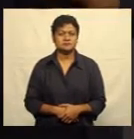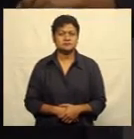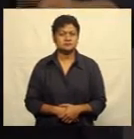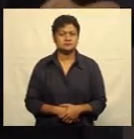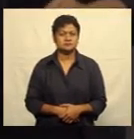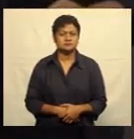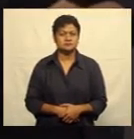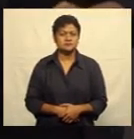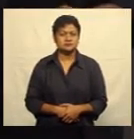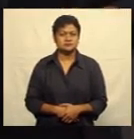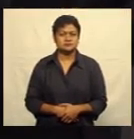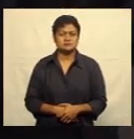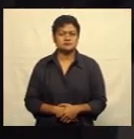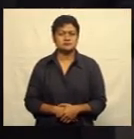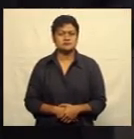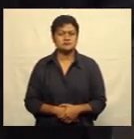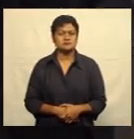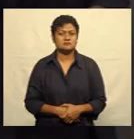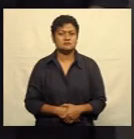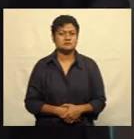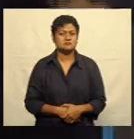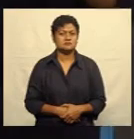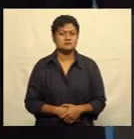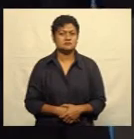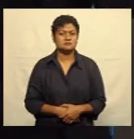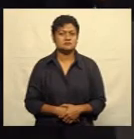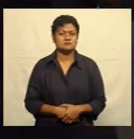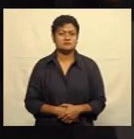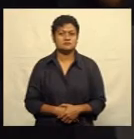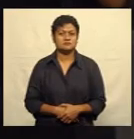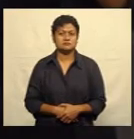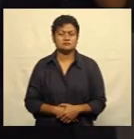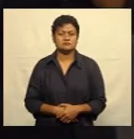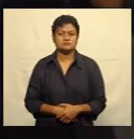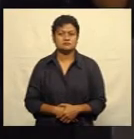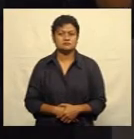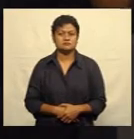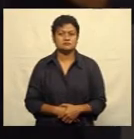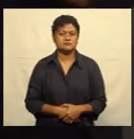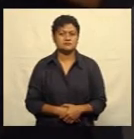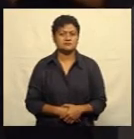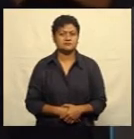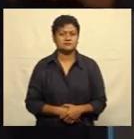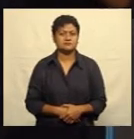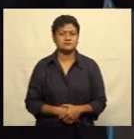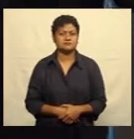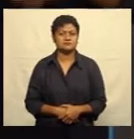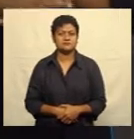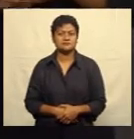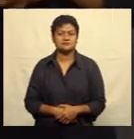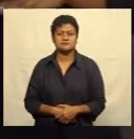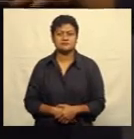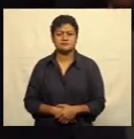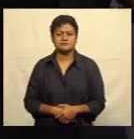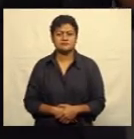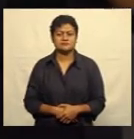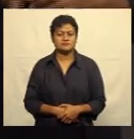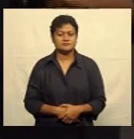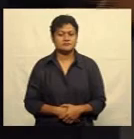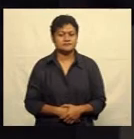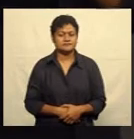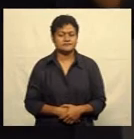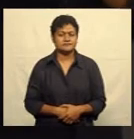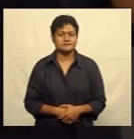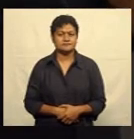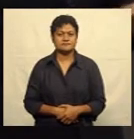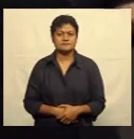loitering around with a group of boys playing rugby or sitting in the grounds drinking, having a cut and a beer, then of course